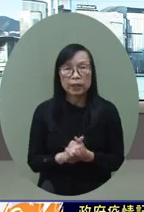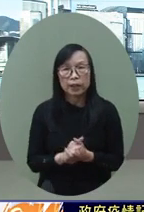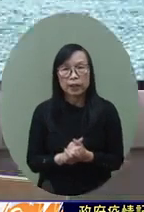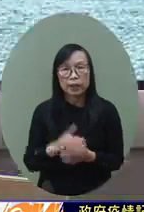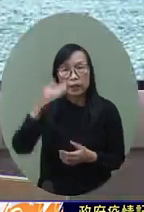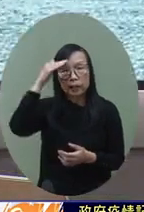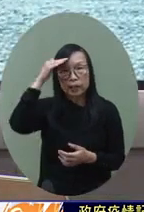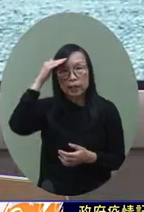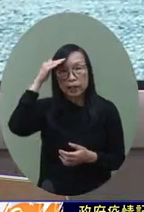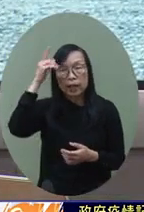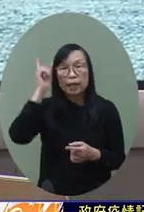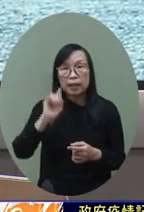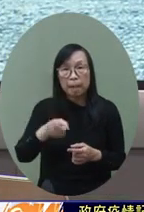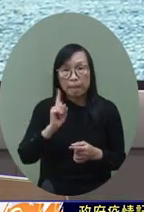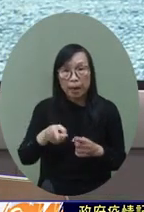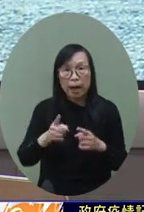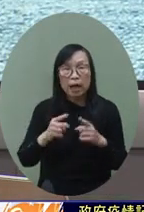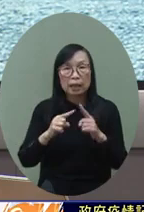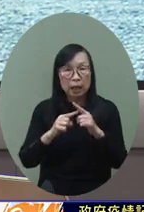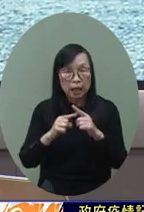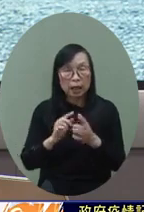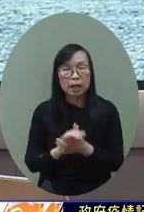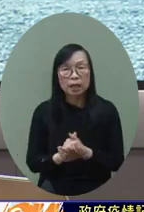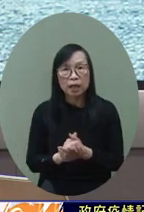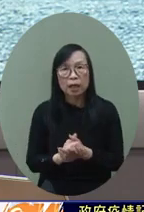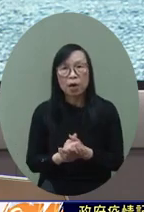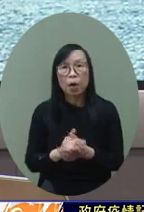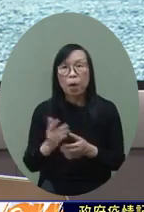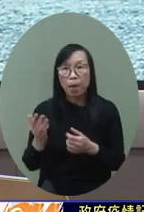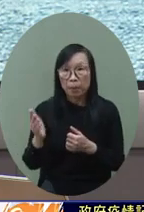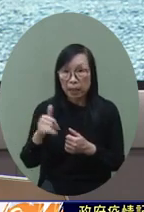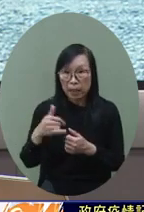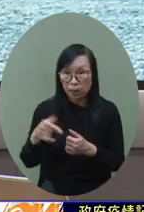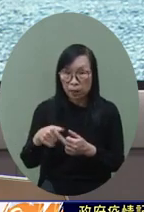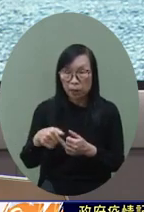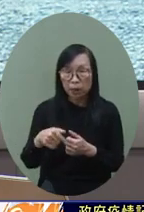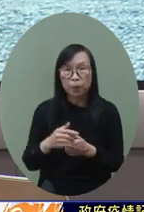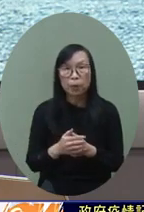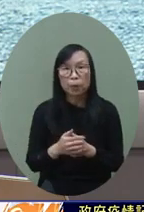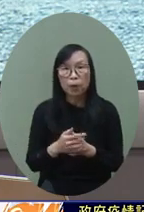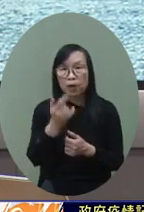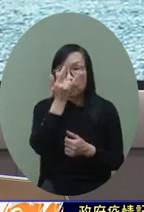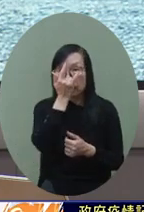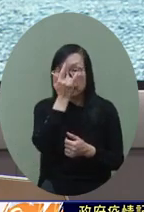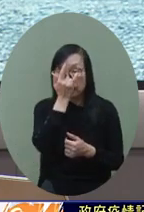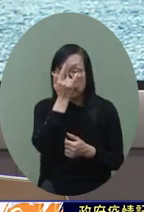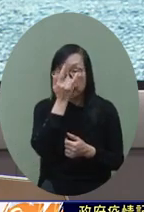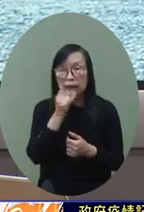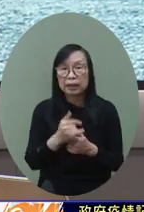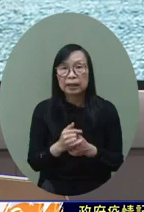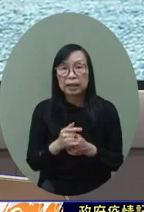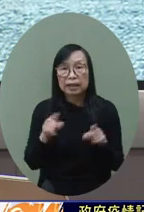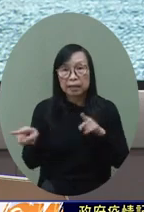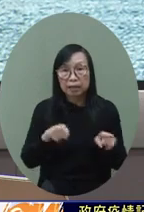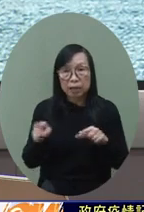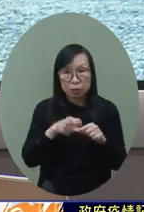force will come to work in the Kaita Community Center to help with the contact tracing